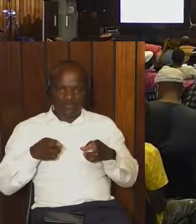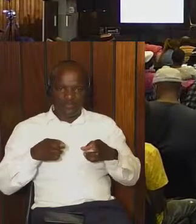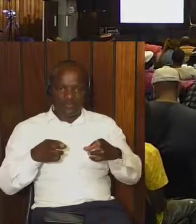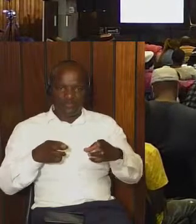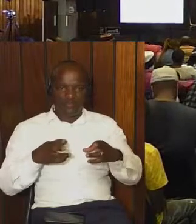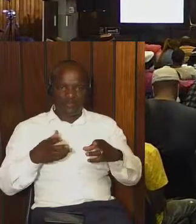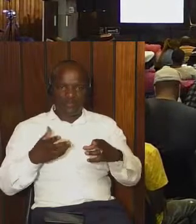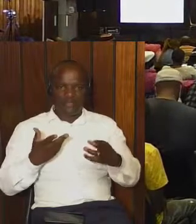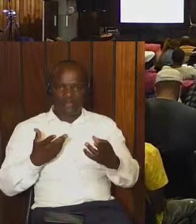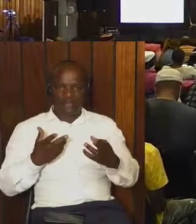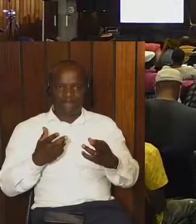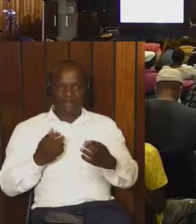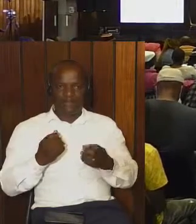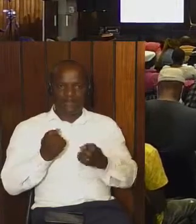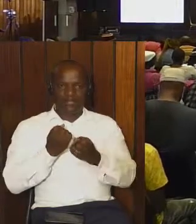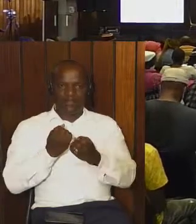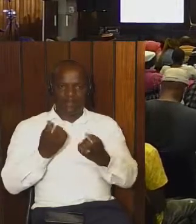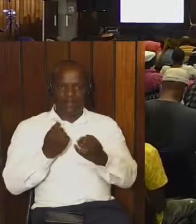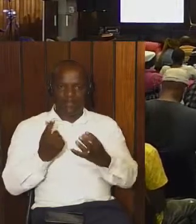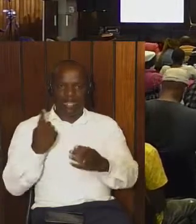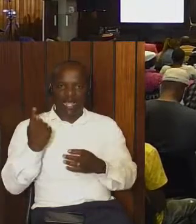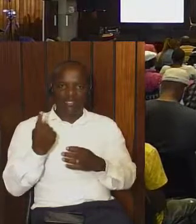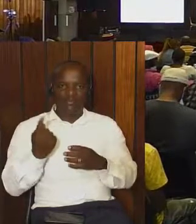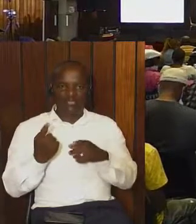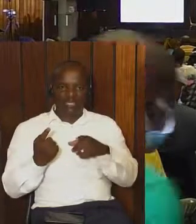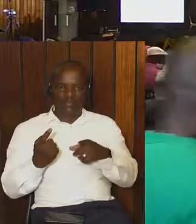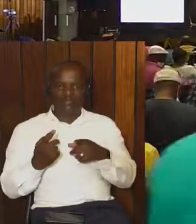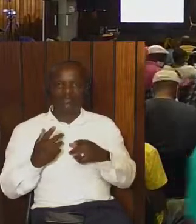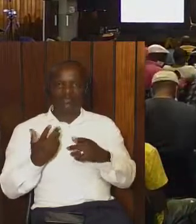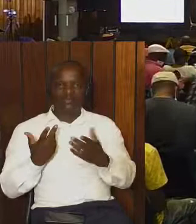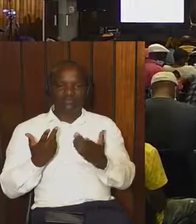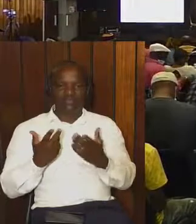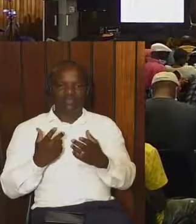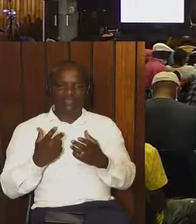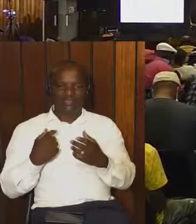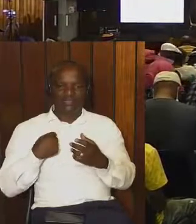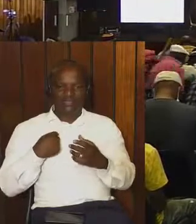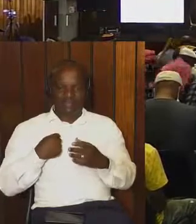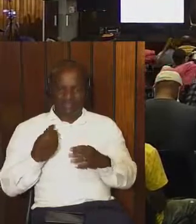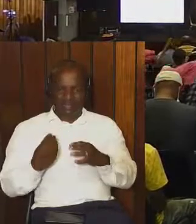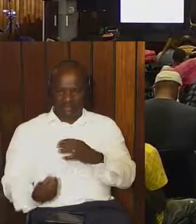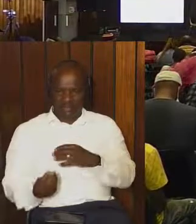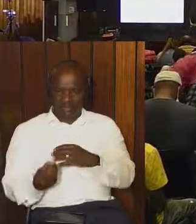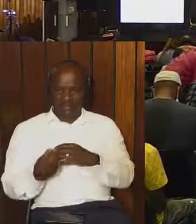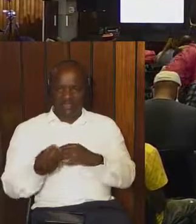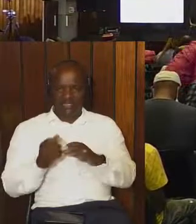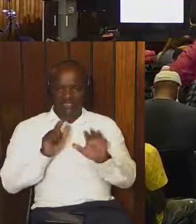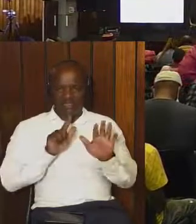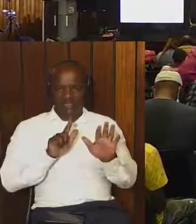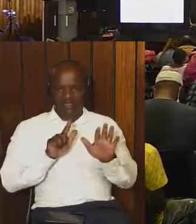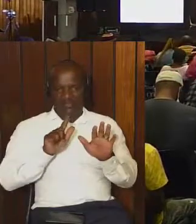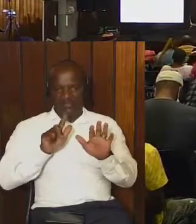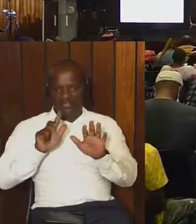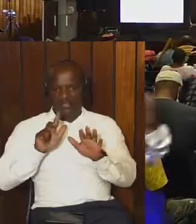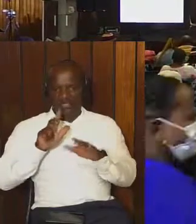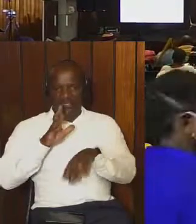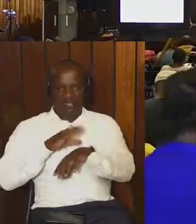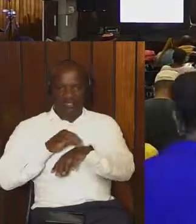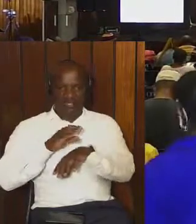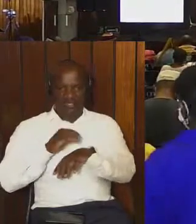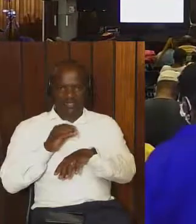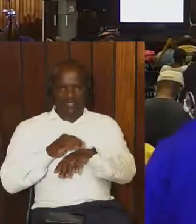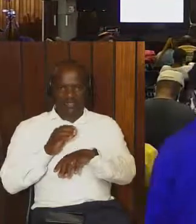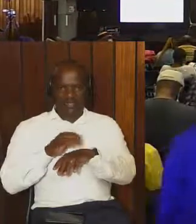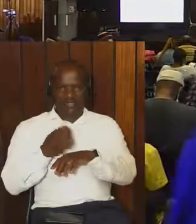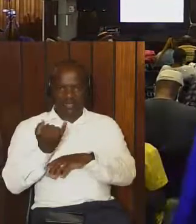eo e hlotse makhanselara a mangata. E hlotse makhanselara ke santsane ke hula ke na le 7 to 8 years. Ho fihlela ka jeno ha